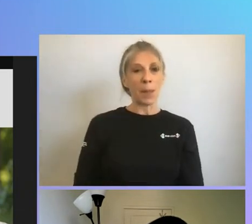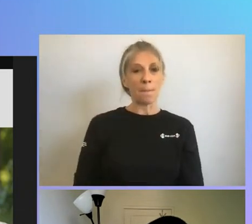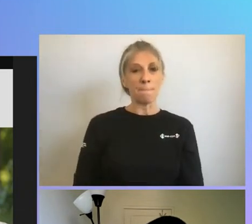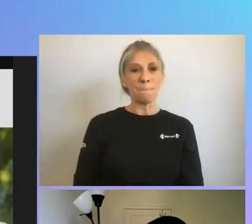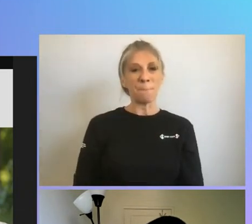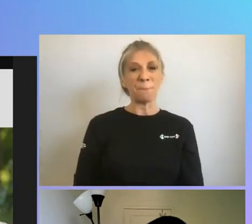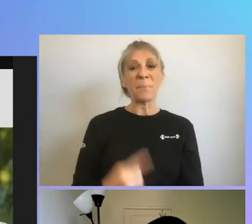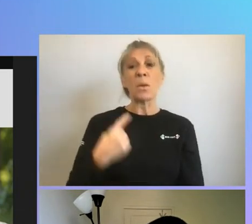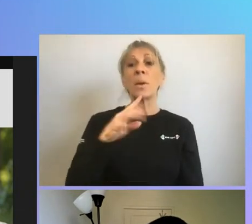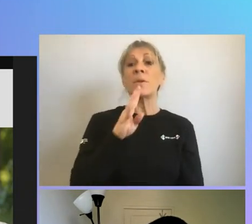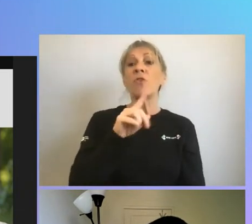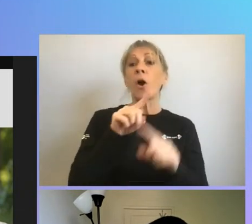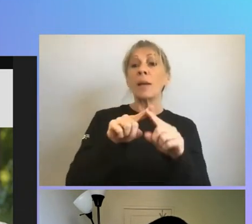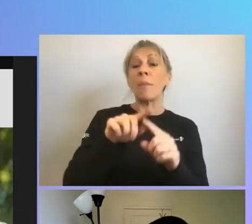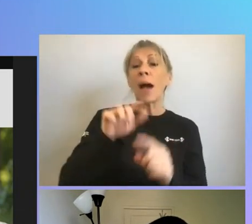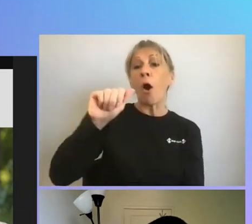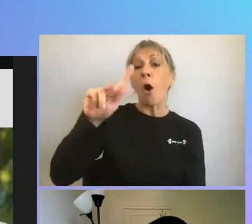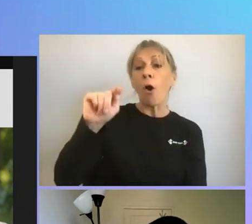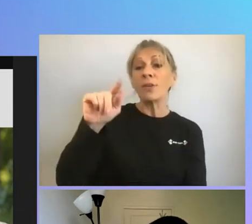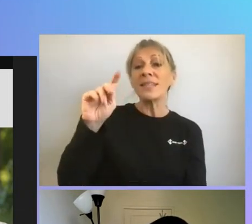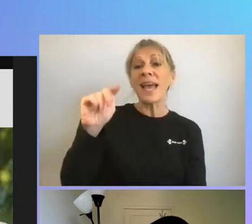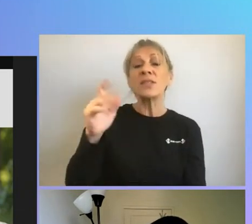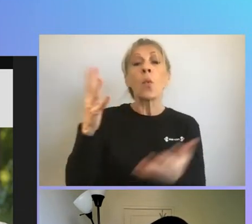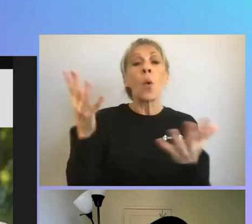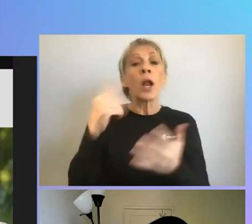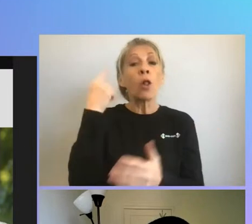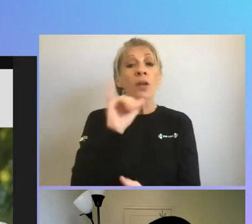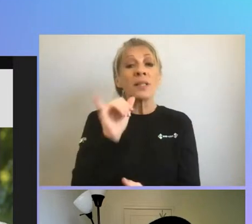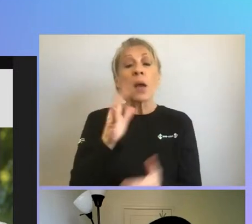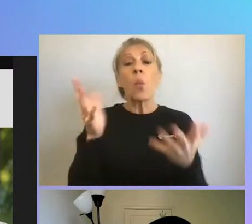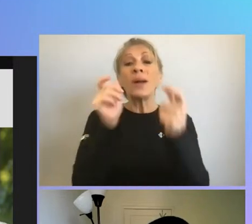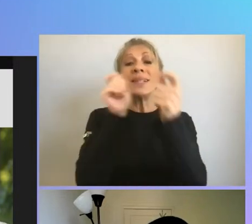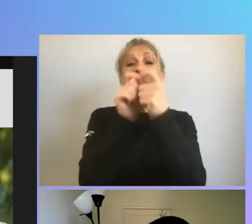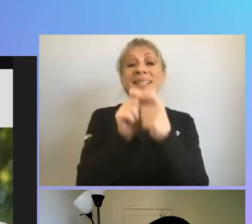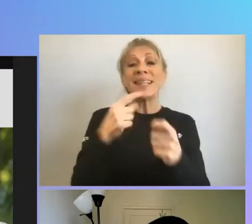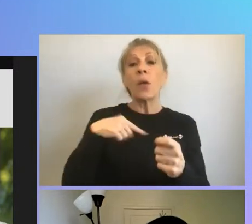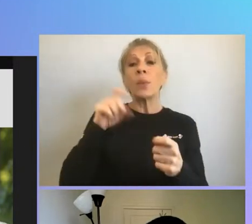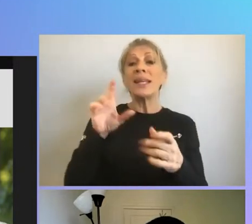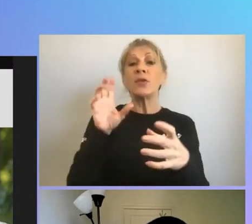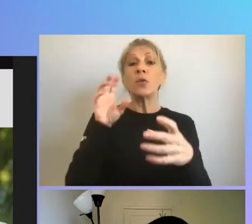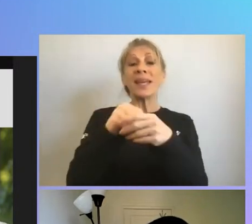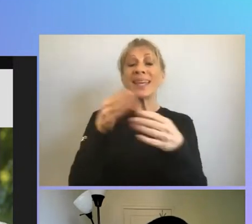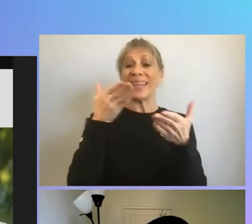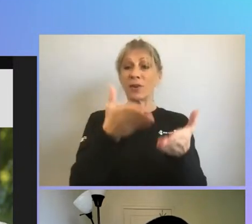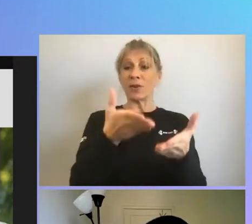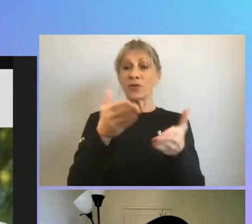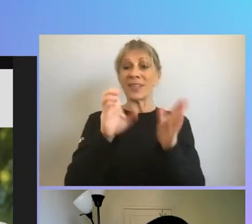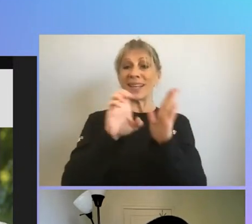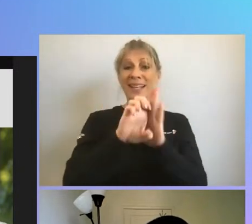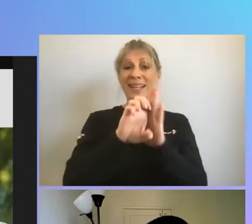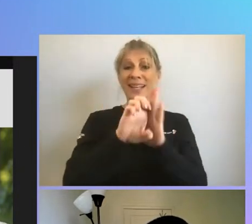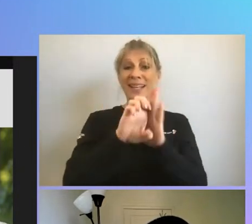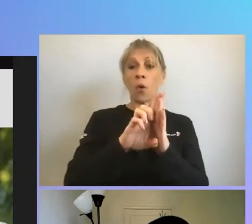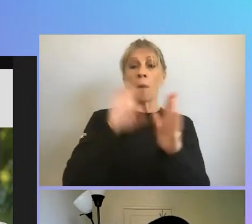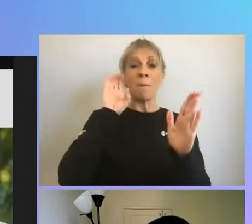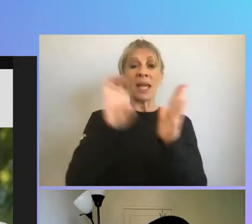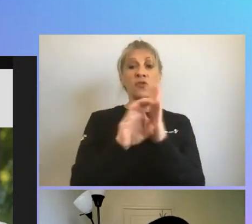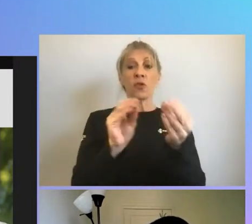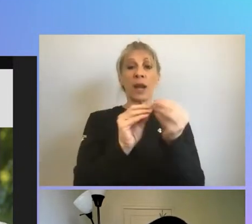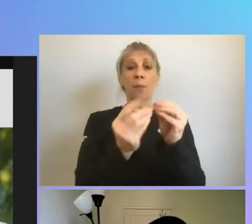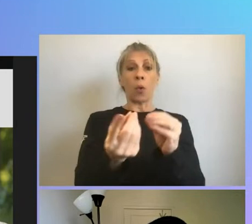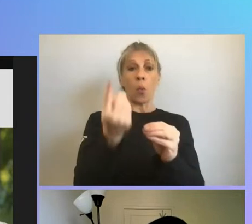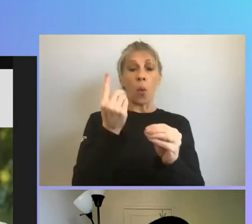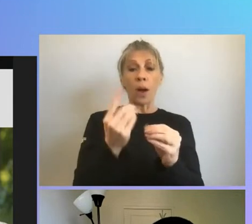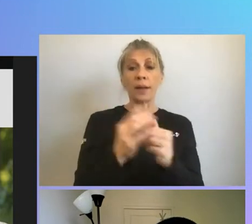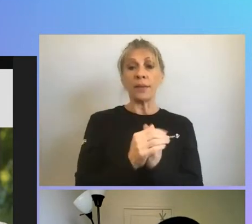We've been talking about alt text and what that could look like, what details we need to include. And here's an example, taking image number 1, an